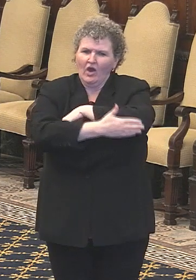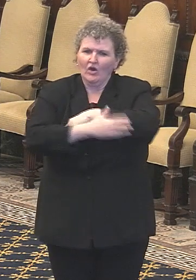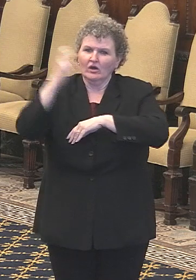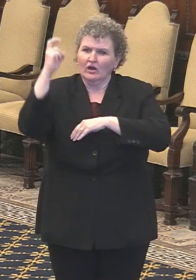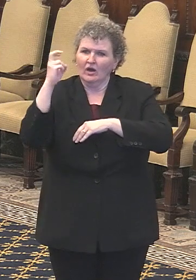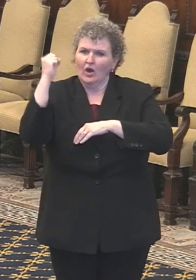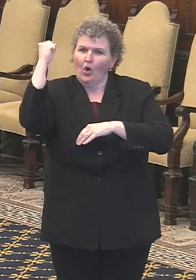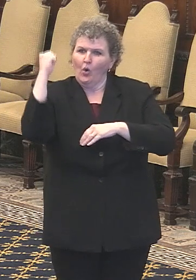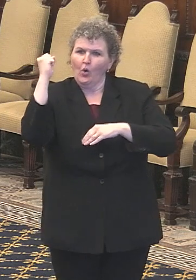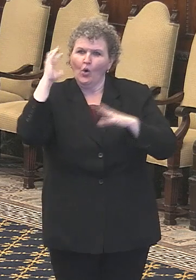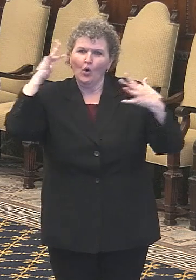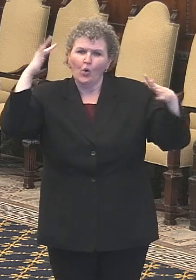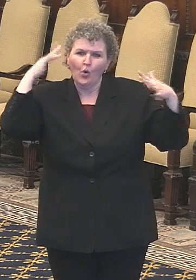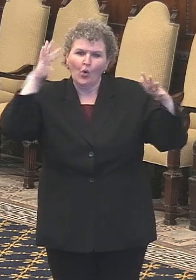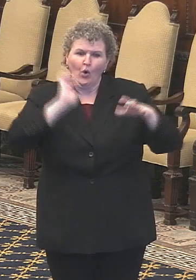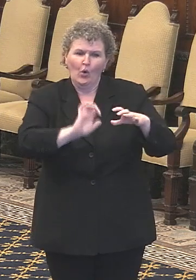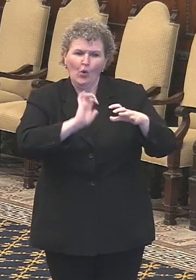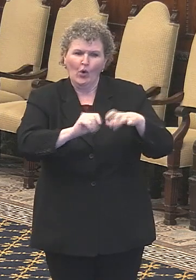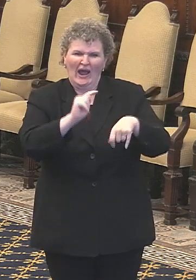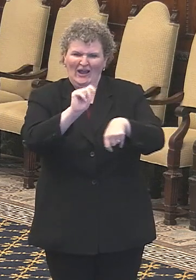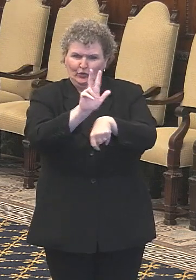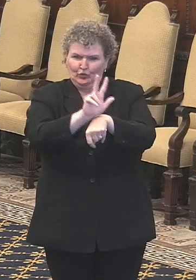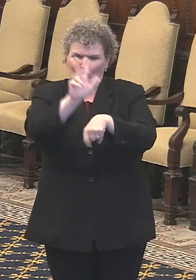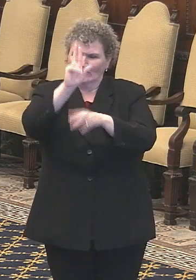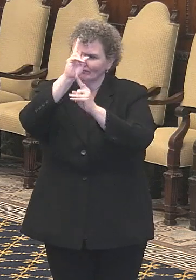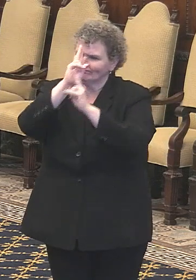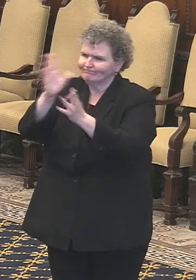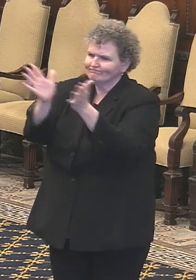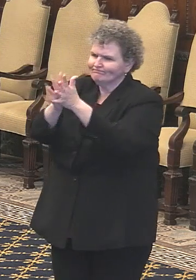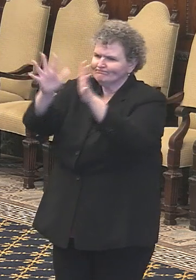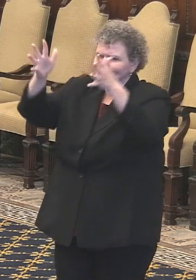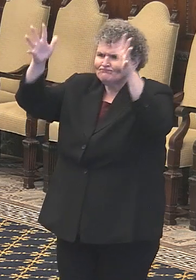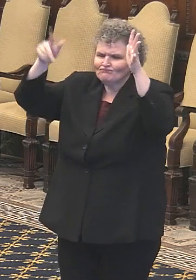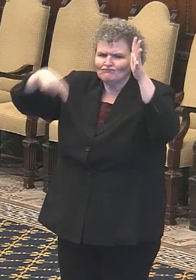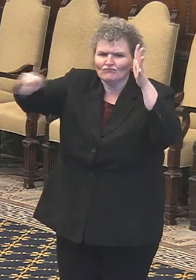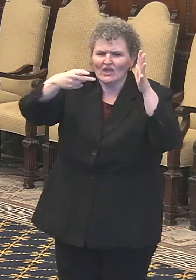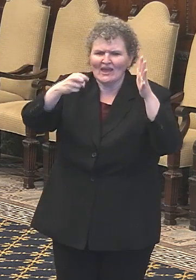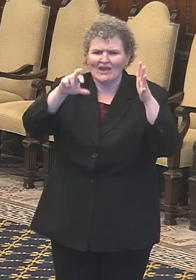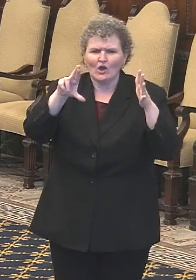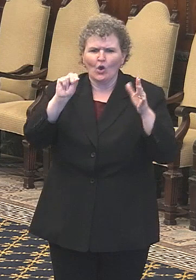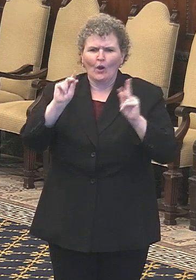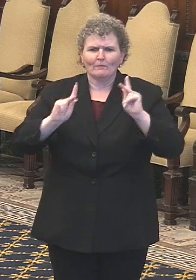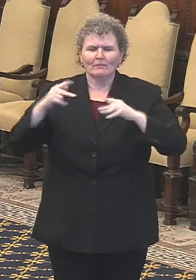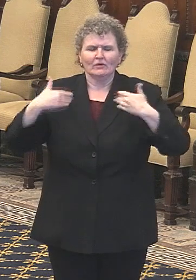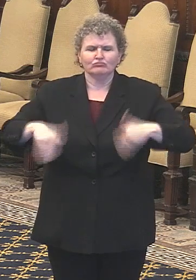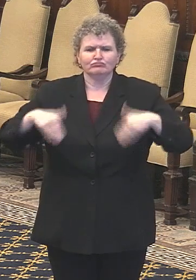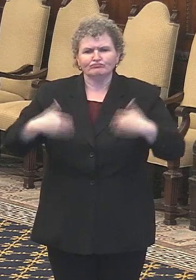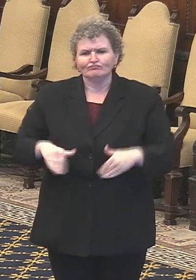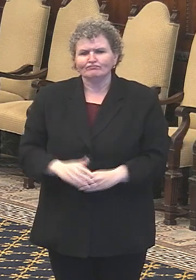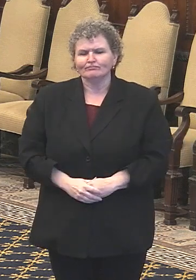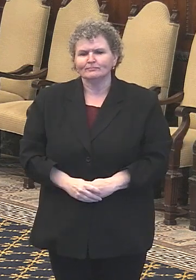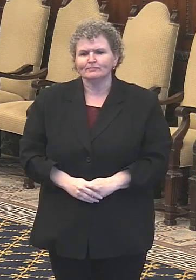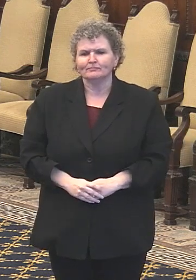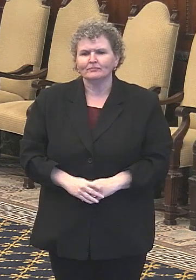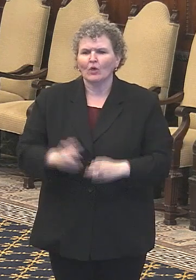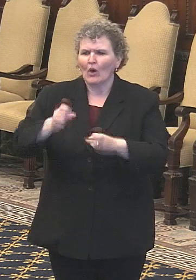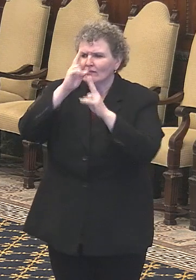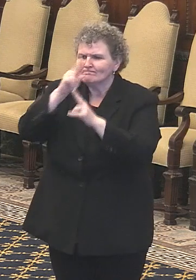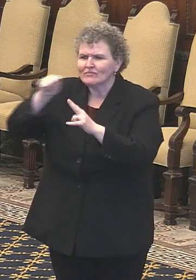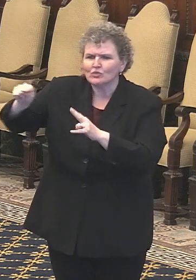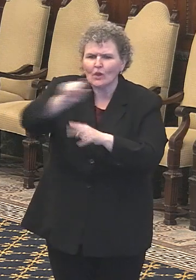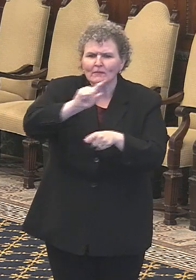honor transportation and other essential workers across the United States. This is a tribute to the essential workers on the front lines of